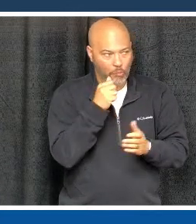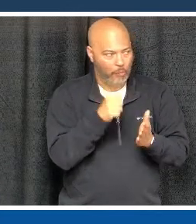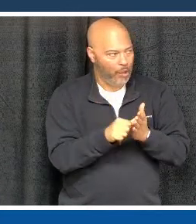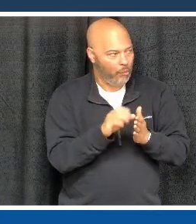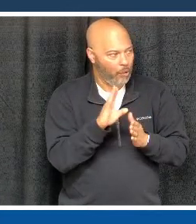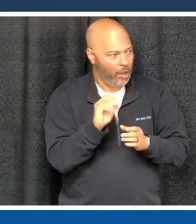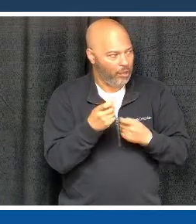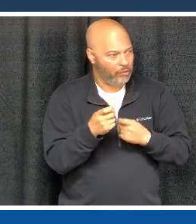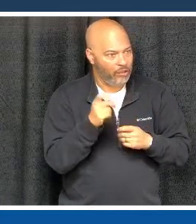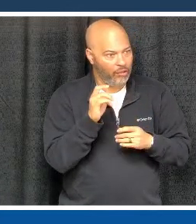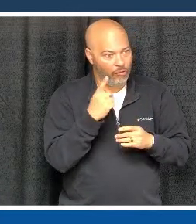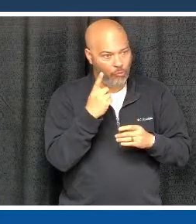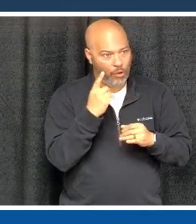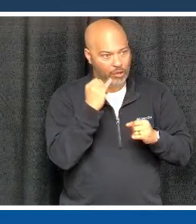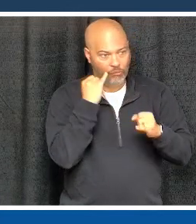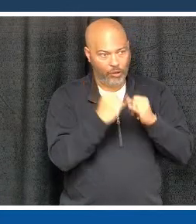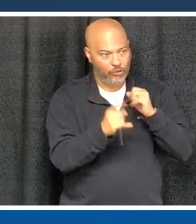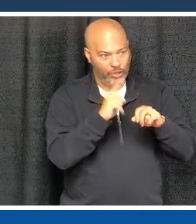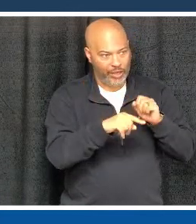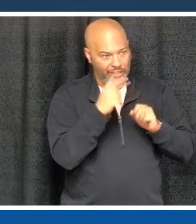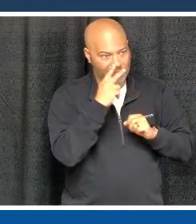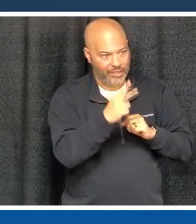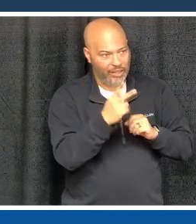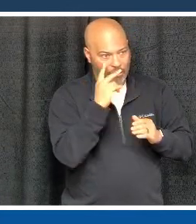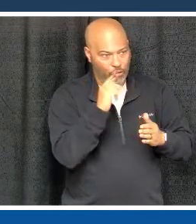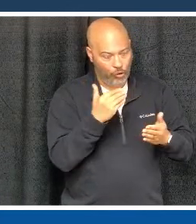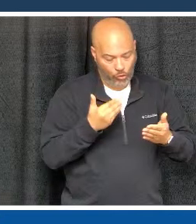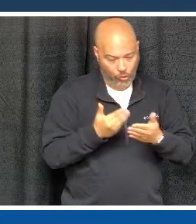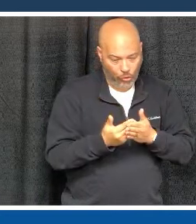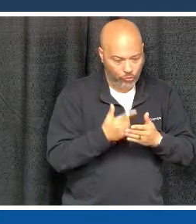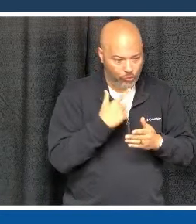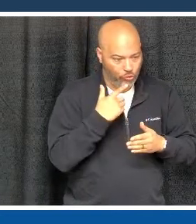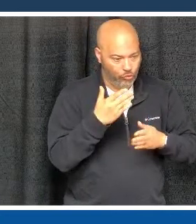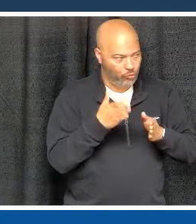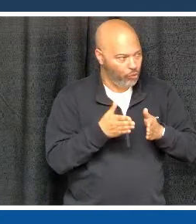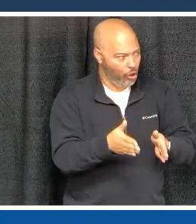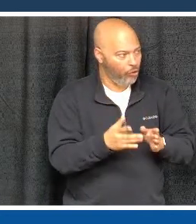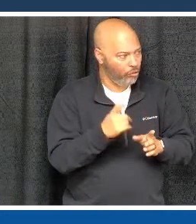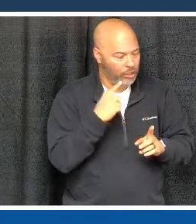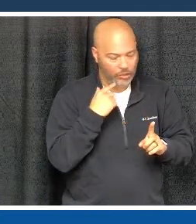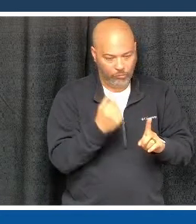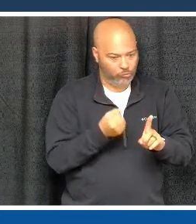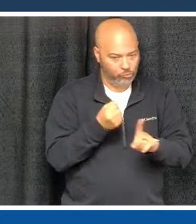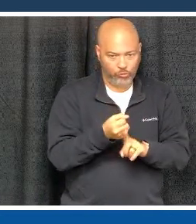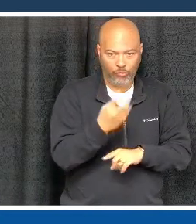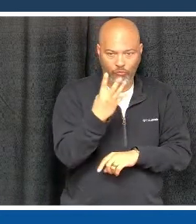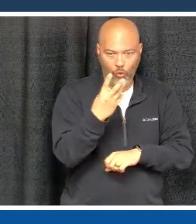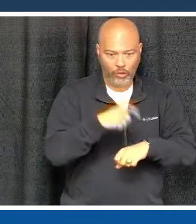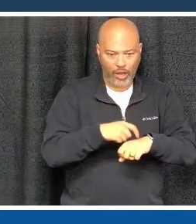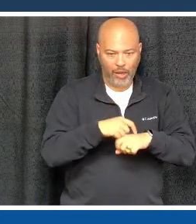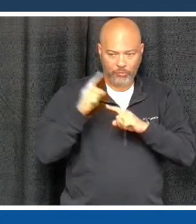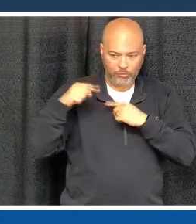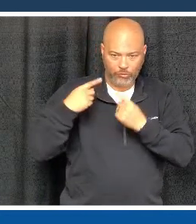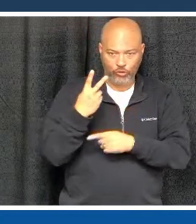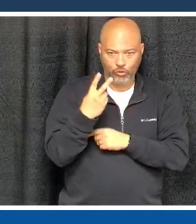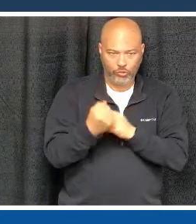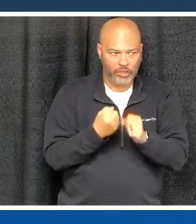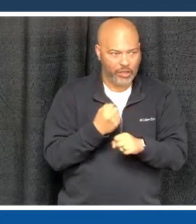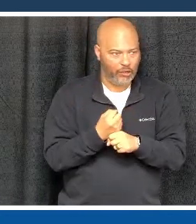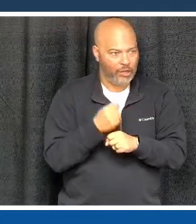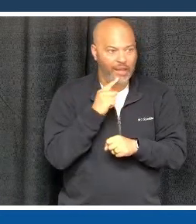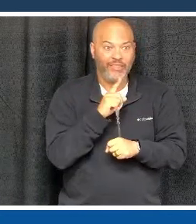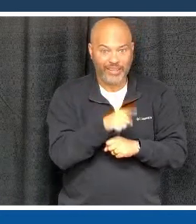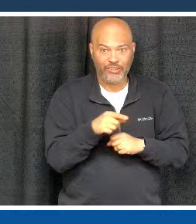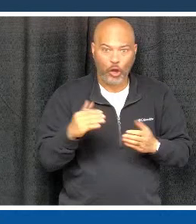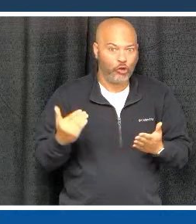mailboxes, the one on the very end that you can't see is so close to the road, it's been knocked down 4 times in 2 years. And these are